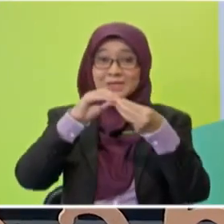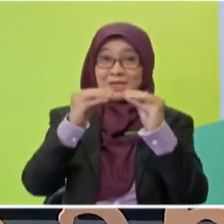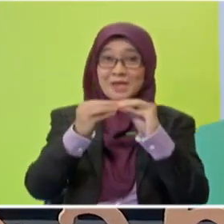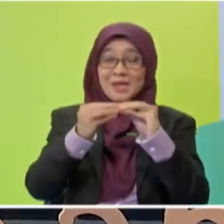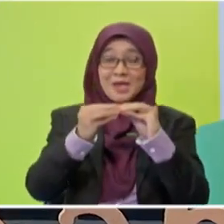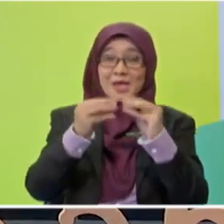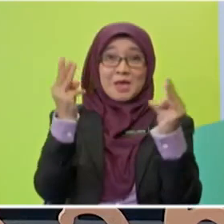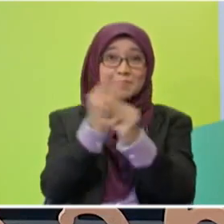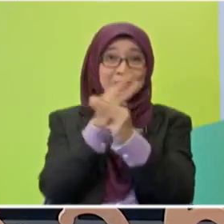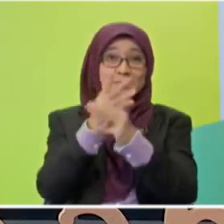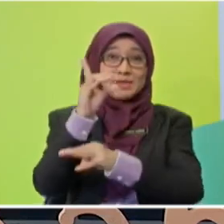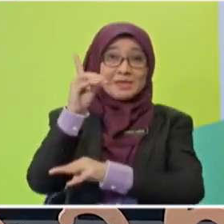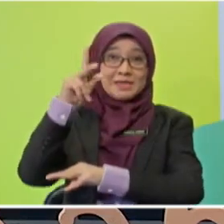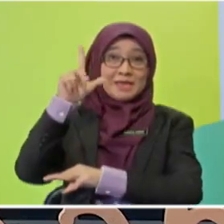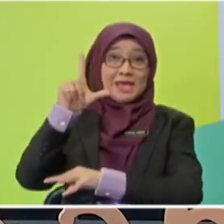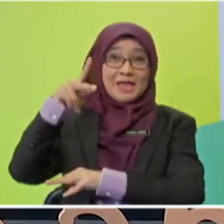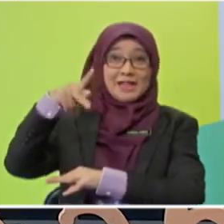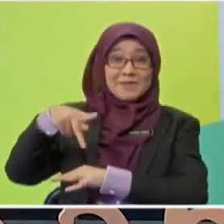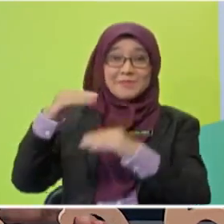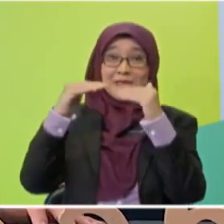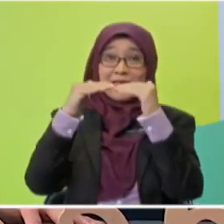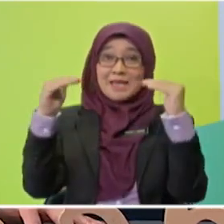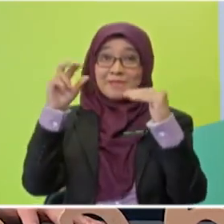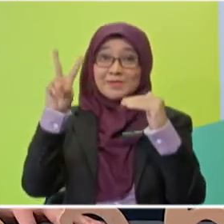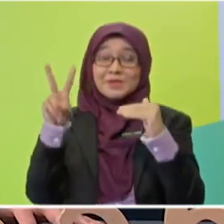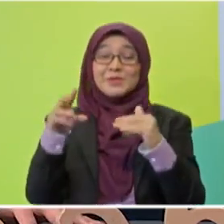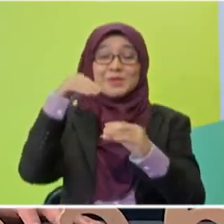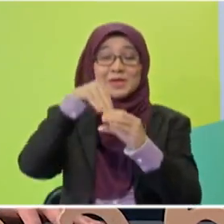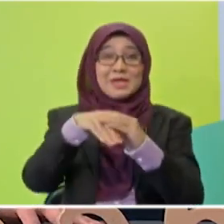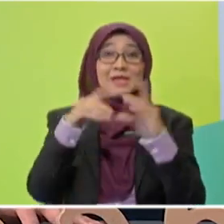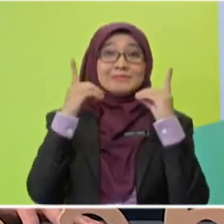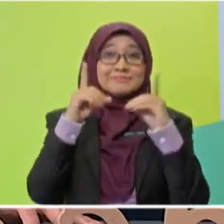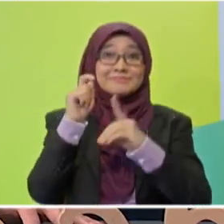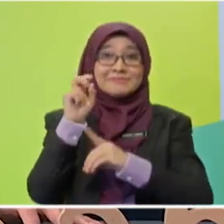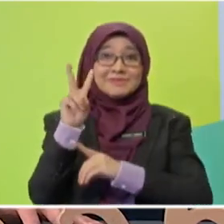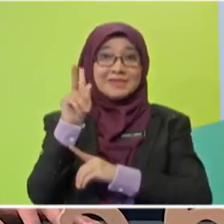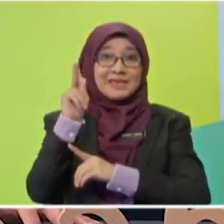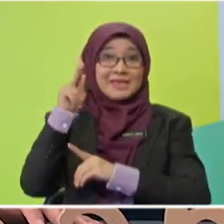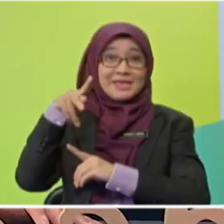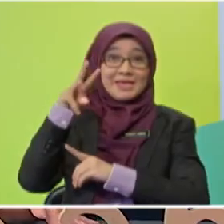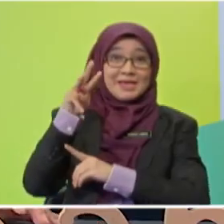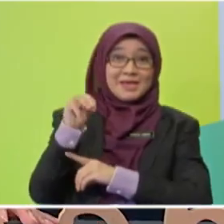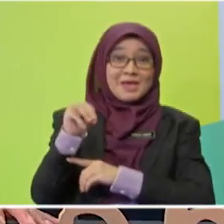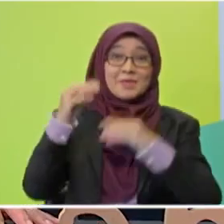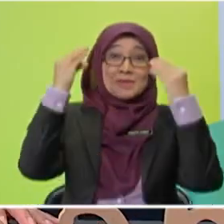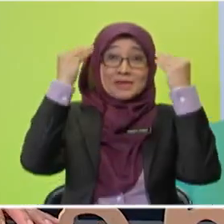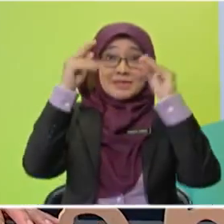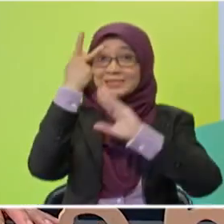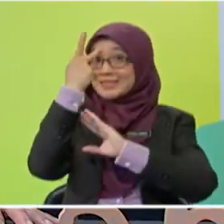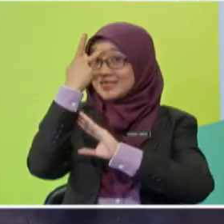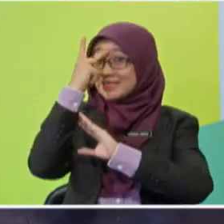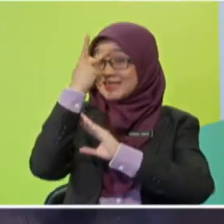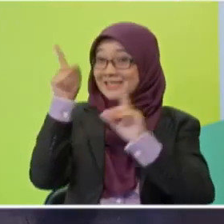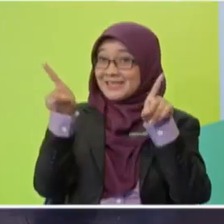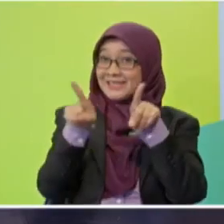Mathematics DLP Level 2 slot on DidikTV KPM. Welcome back. And of course, with me is Teacher Kalai. Teacher